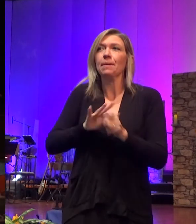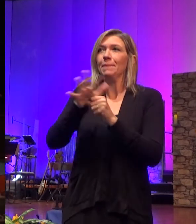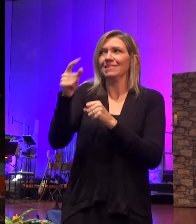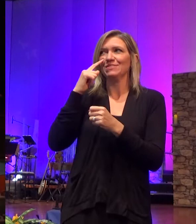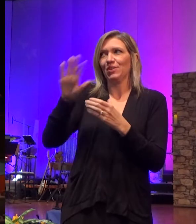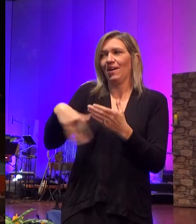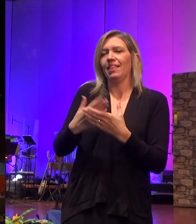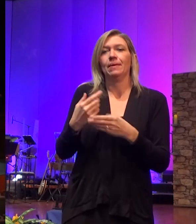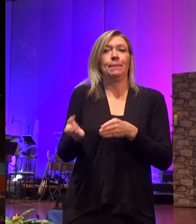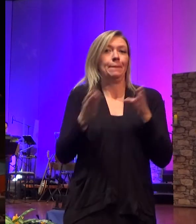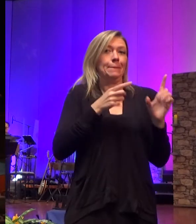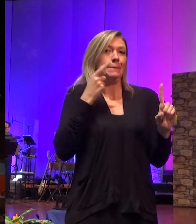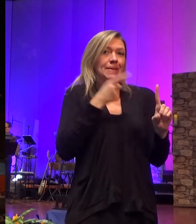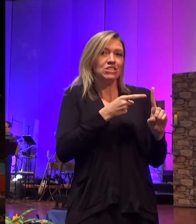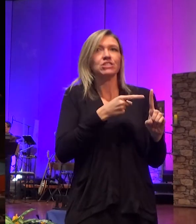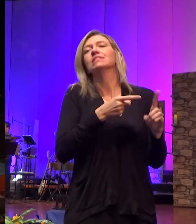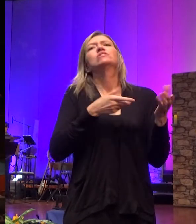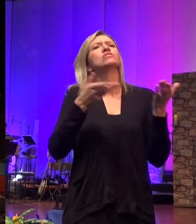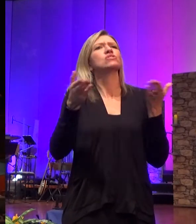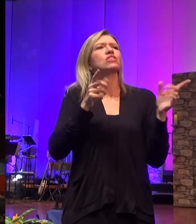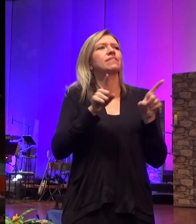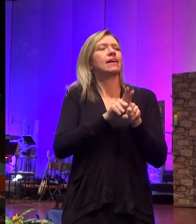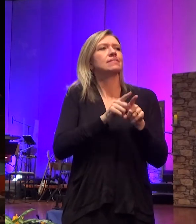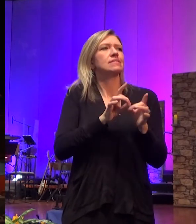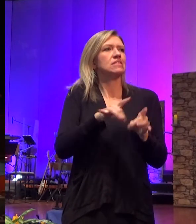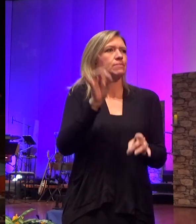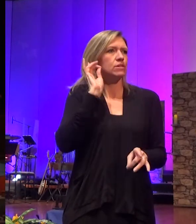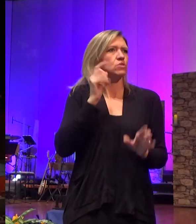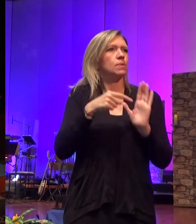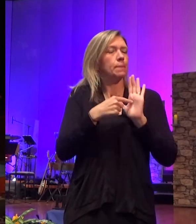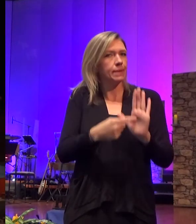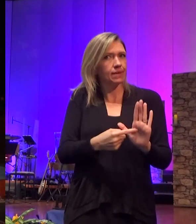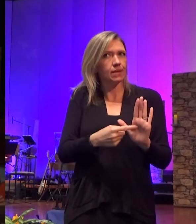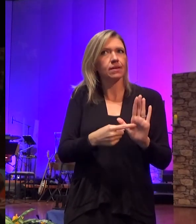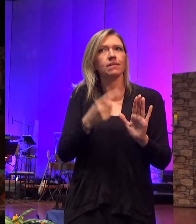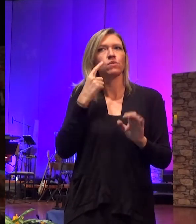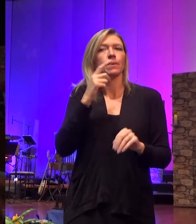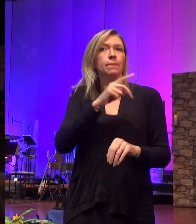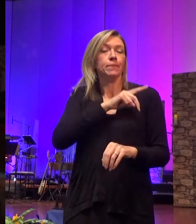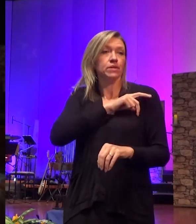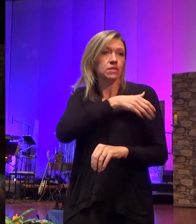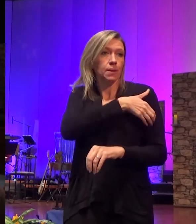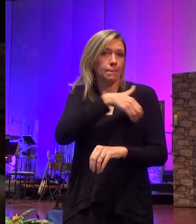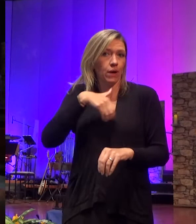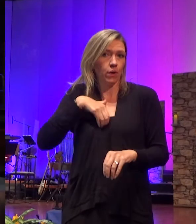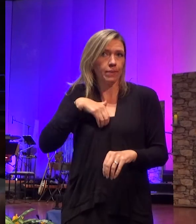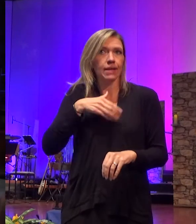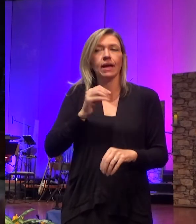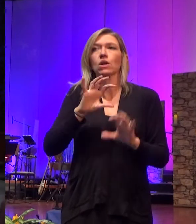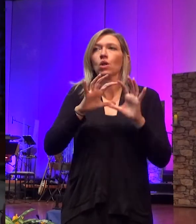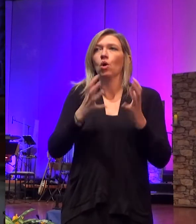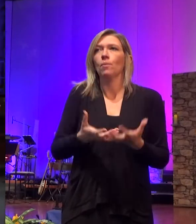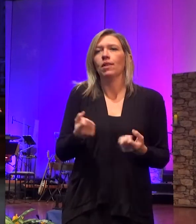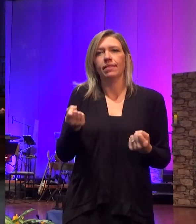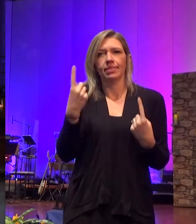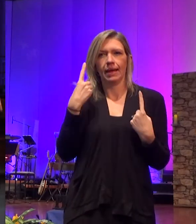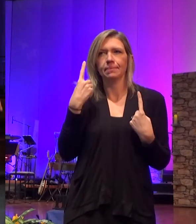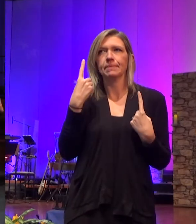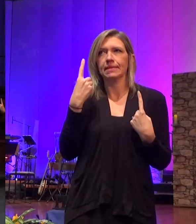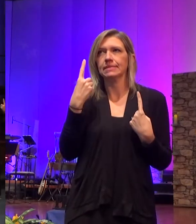our mission: to serve as a spiritual beacon for personal empowerment and